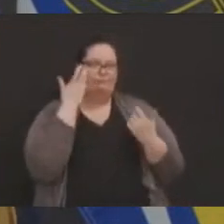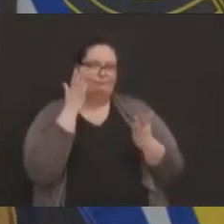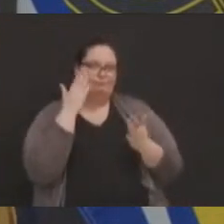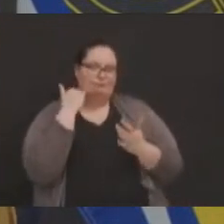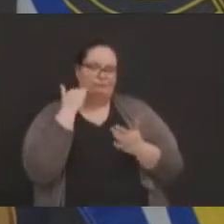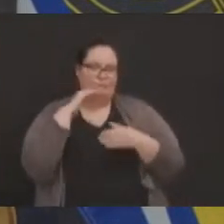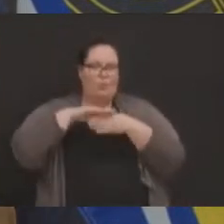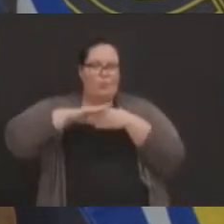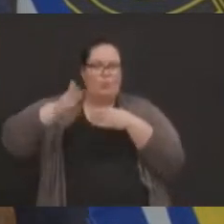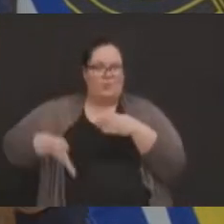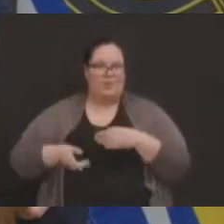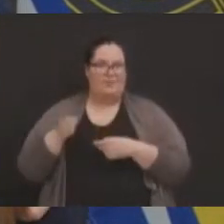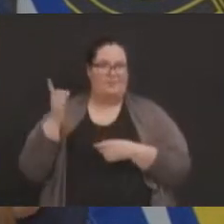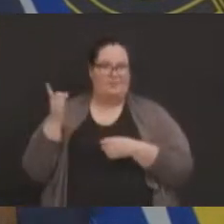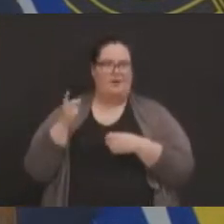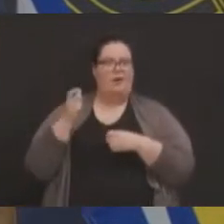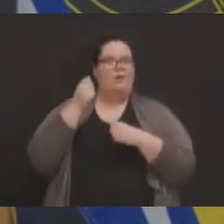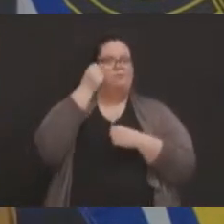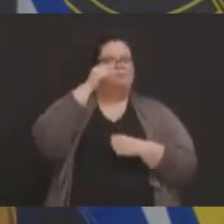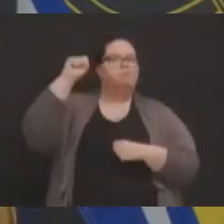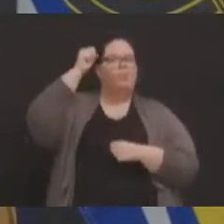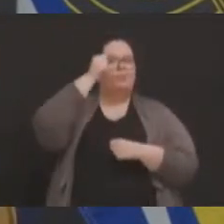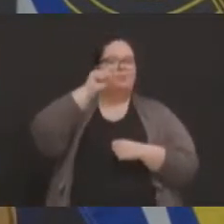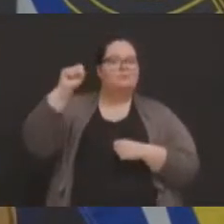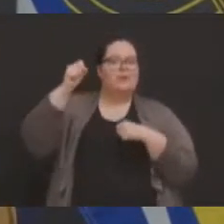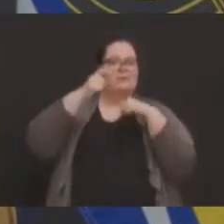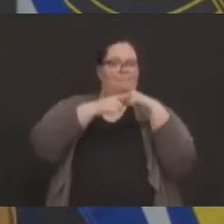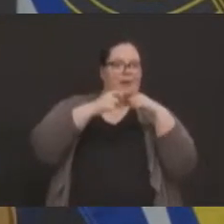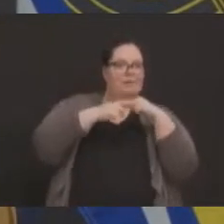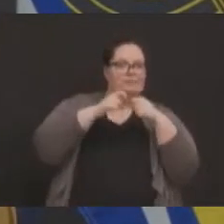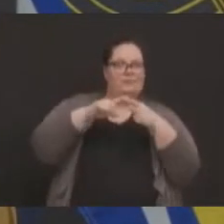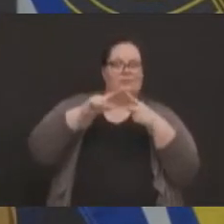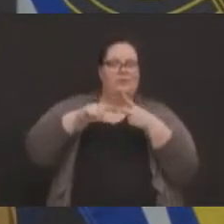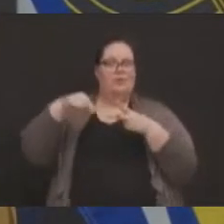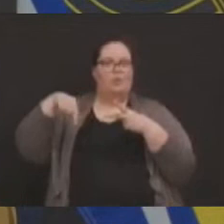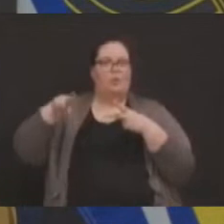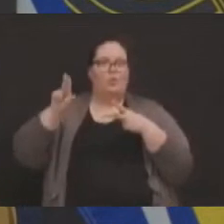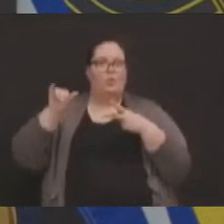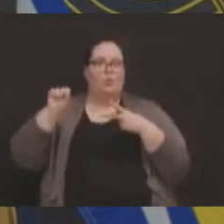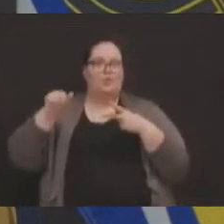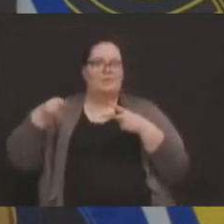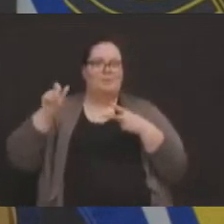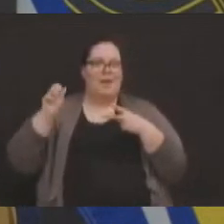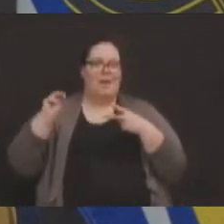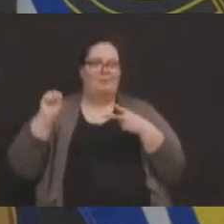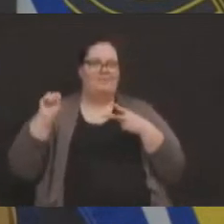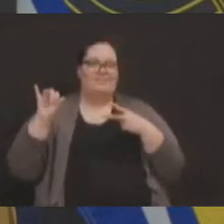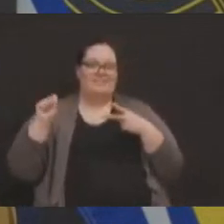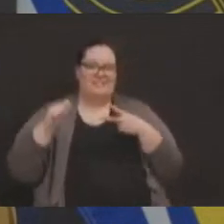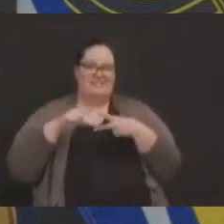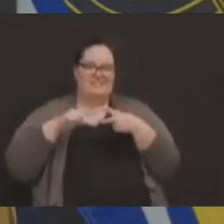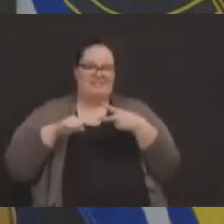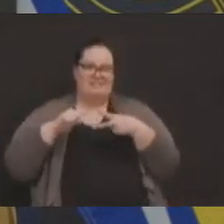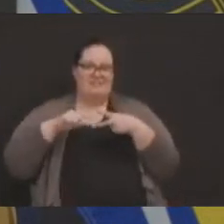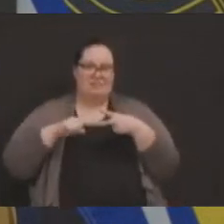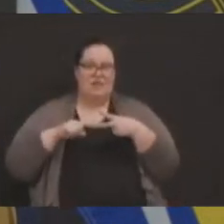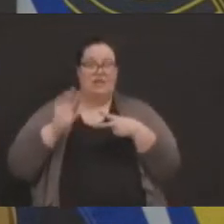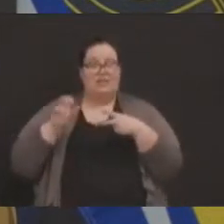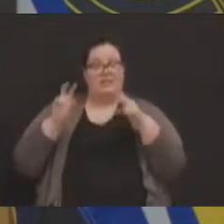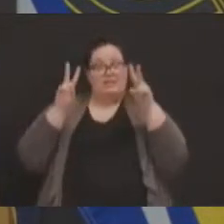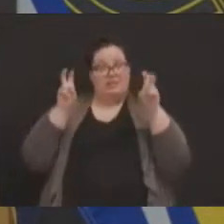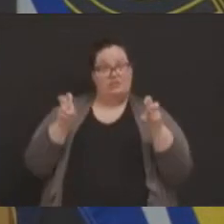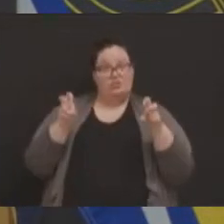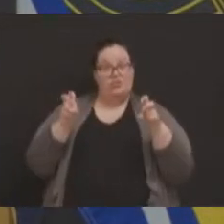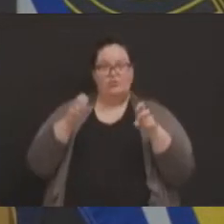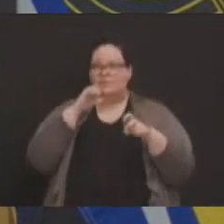the issue was not the protest. People have the right to protest, and if they are doing so lawfully, we will